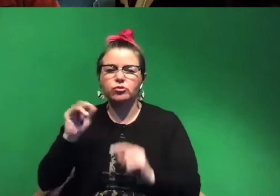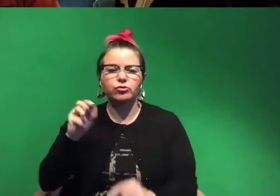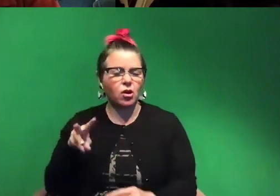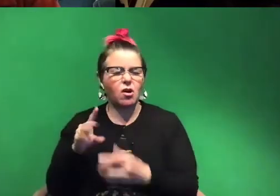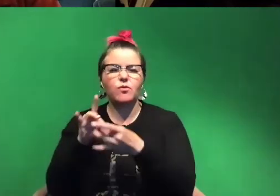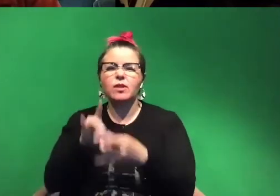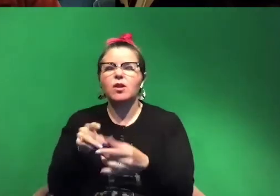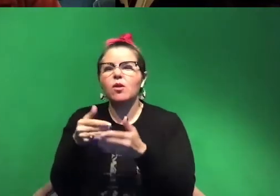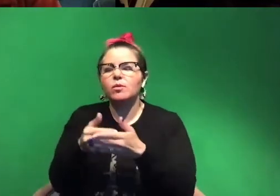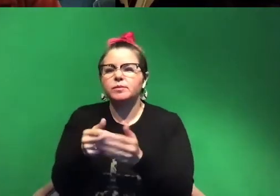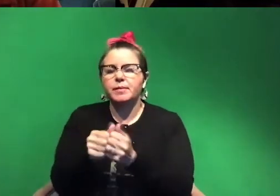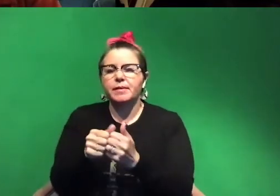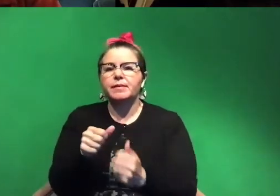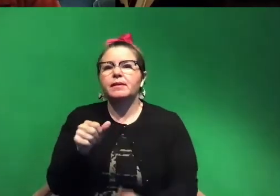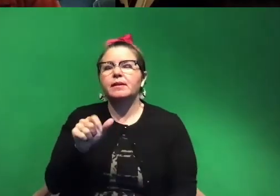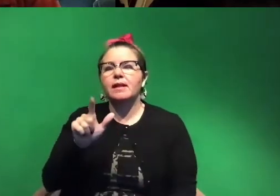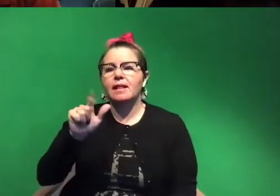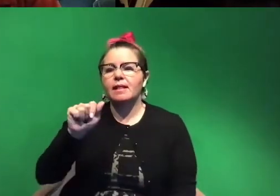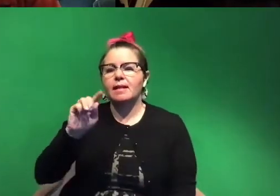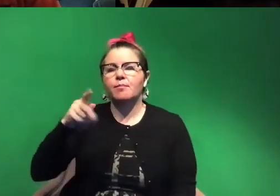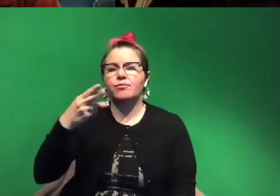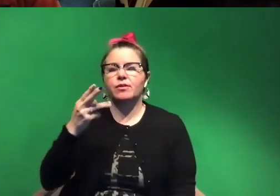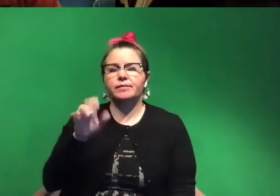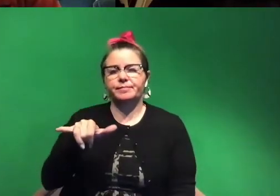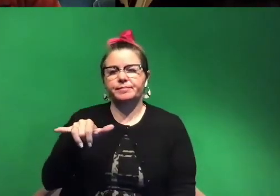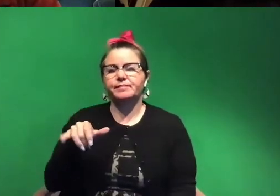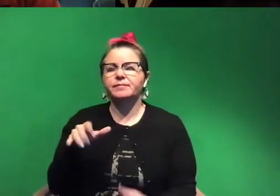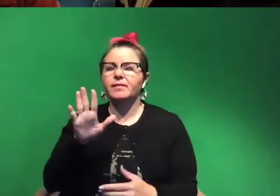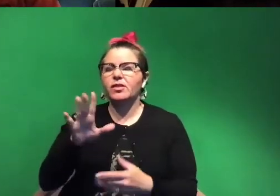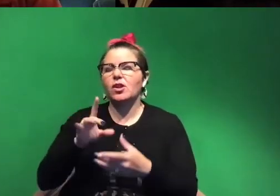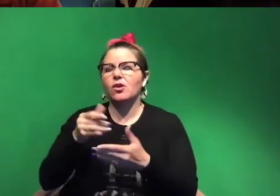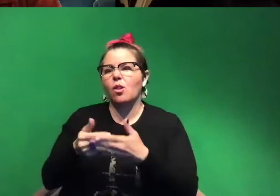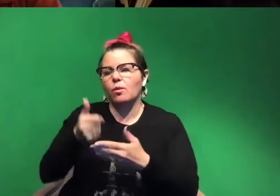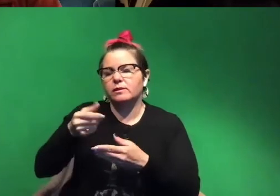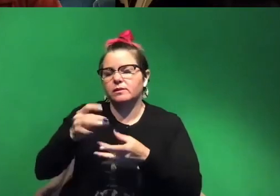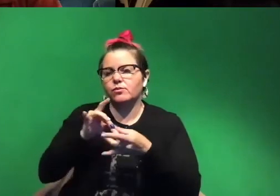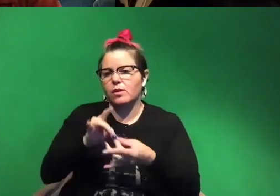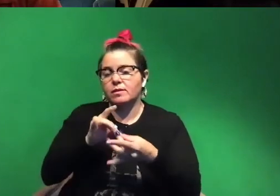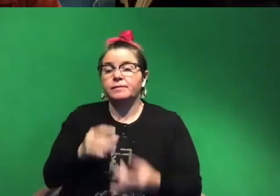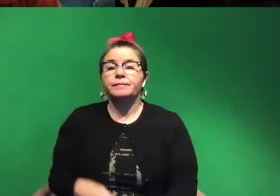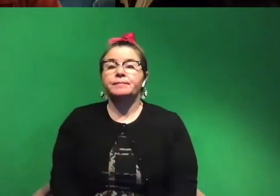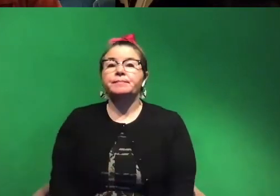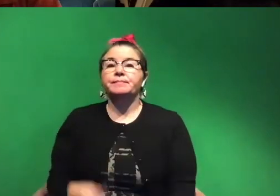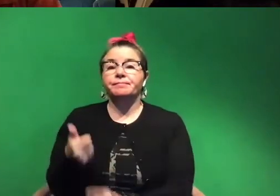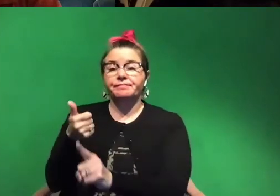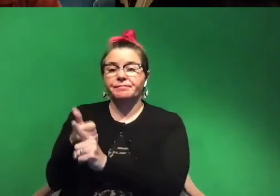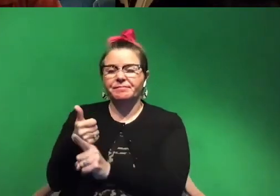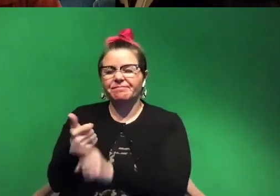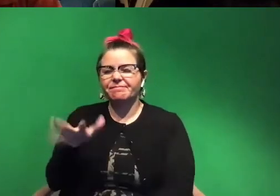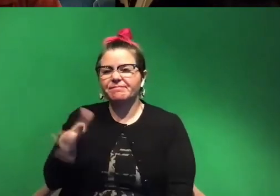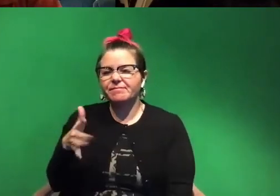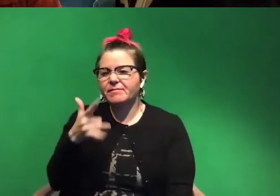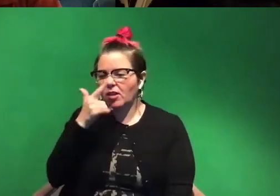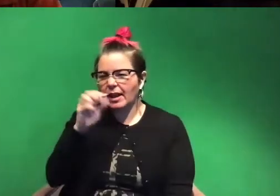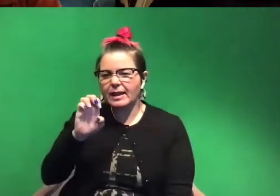related to the lampreys, which is their closest extant relative. And hagfishes sort of look like an